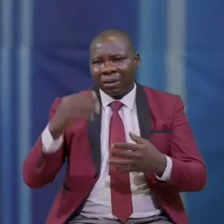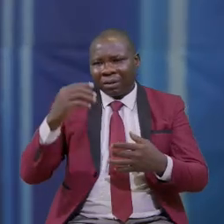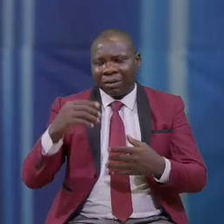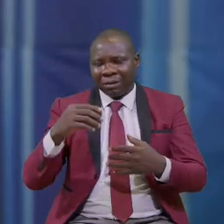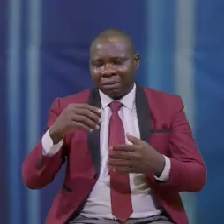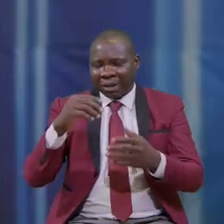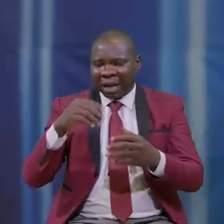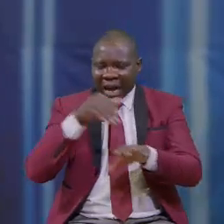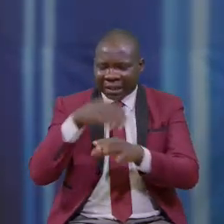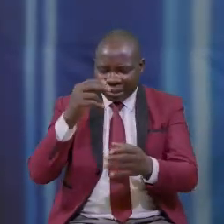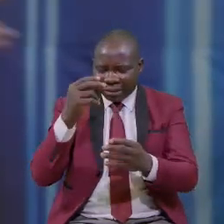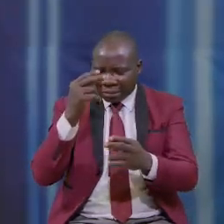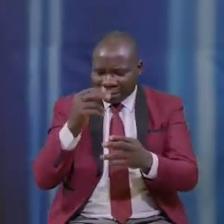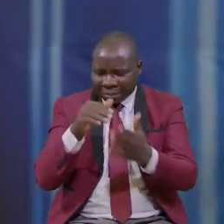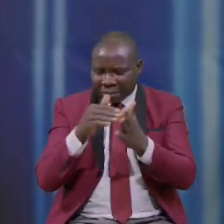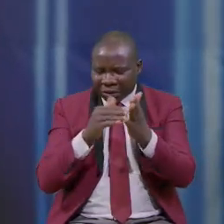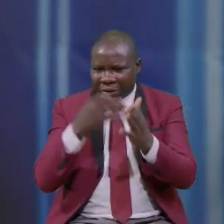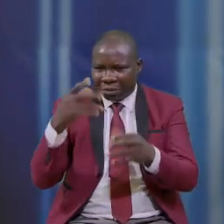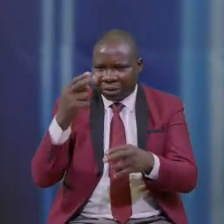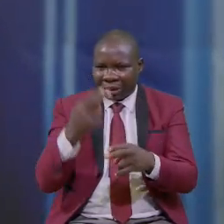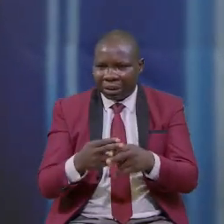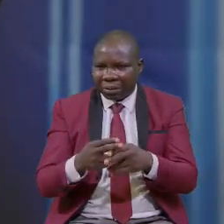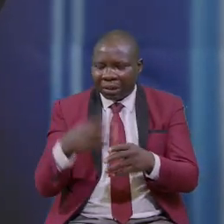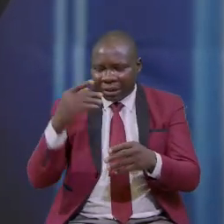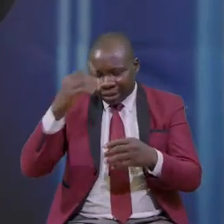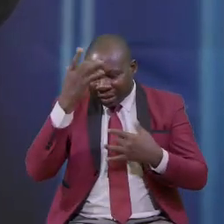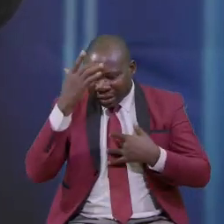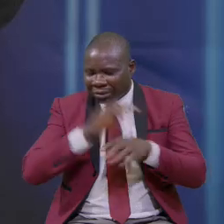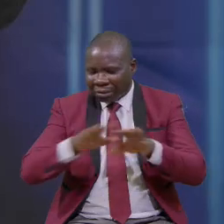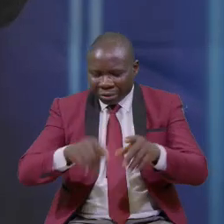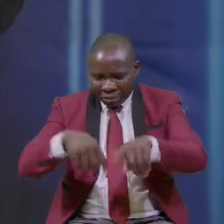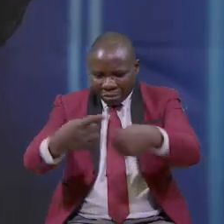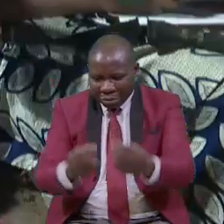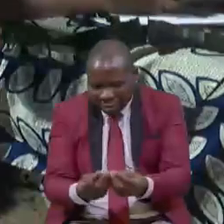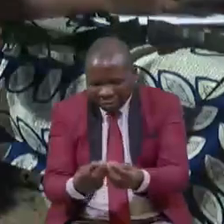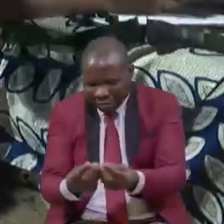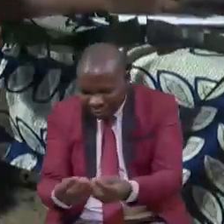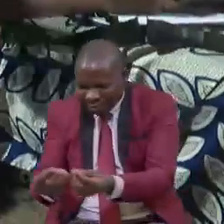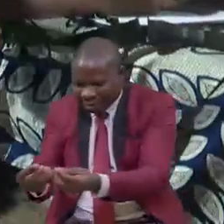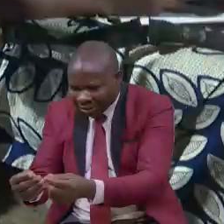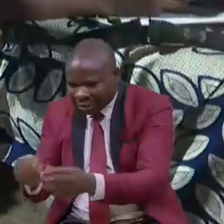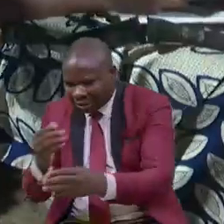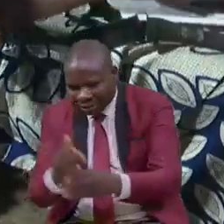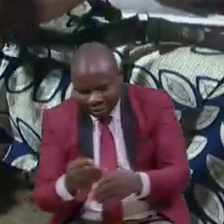of the name of Jesus, fear is gone. You need to understand.